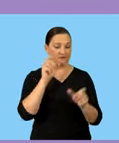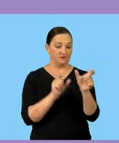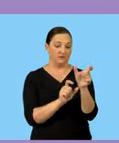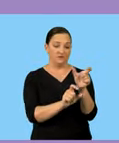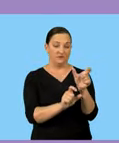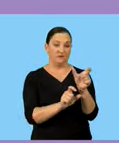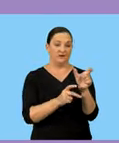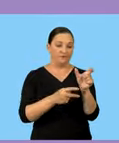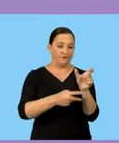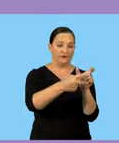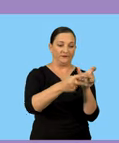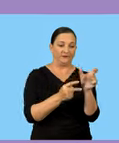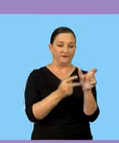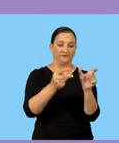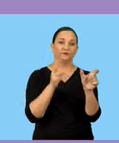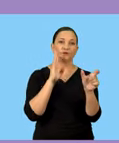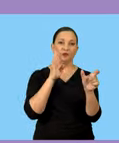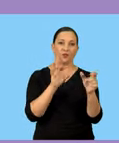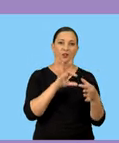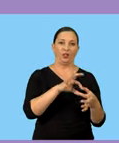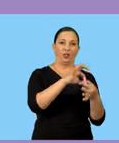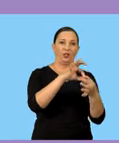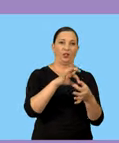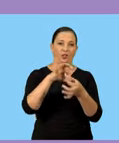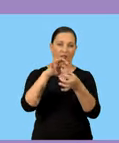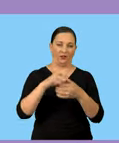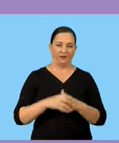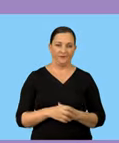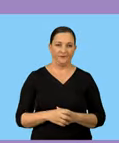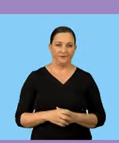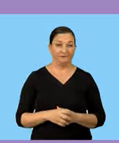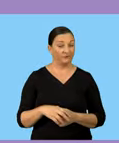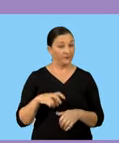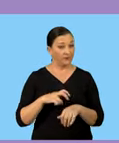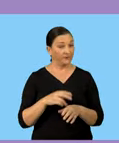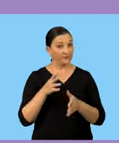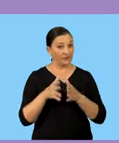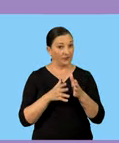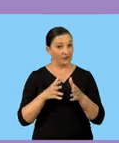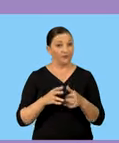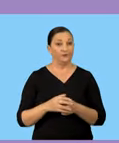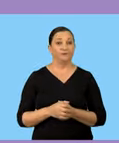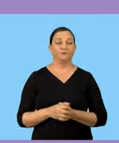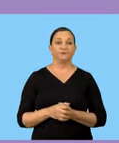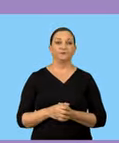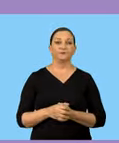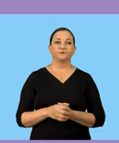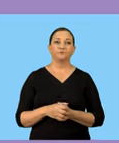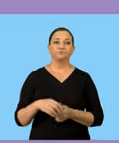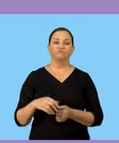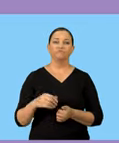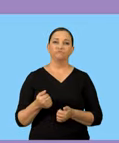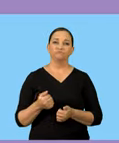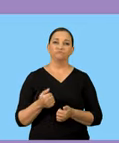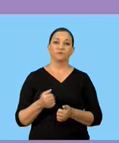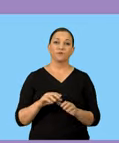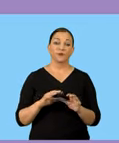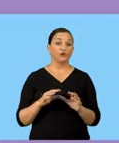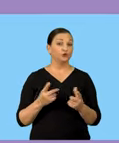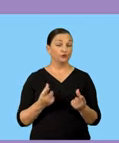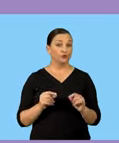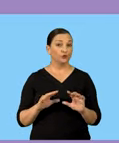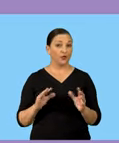denominator or that divisor belongs to each term in the numerator. So we need to be very careful of that. This